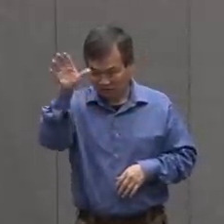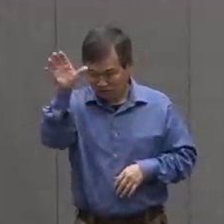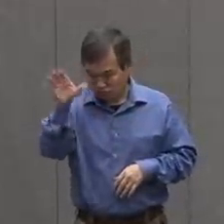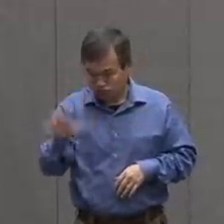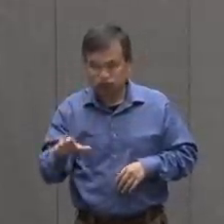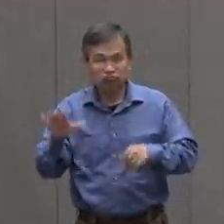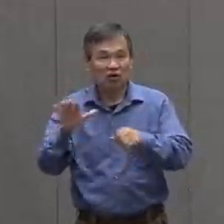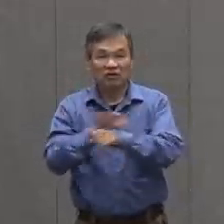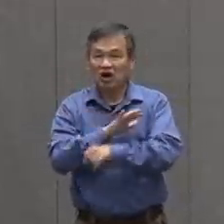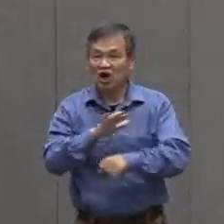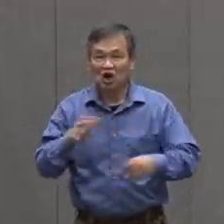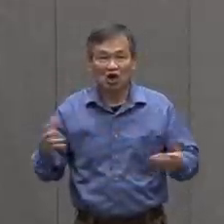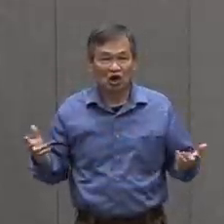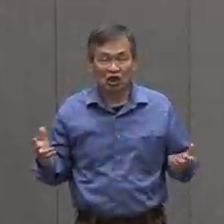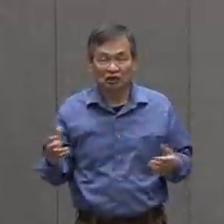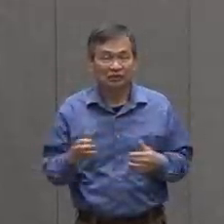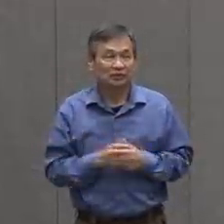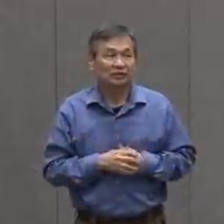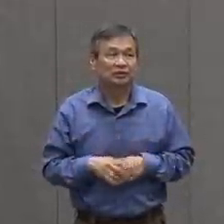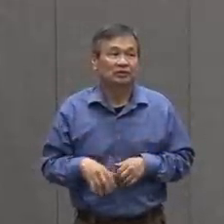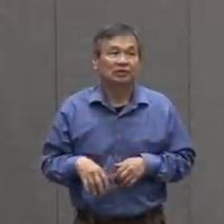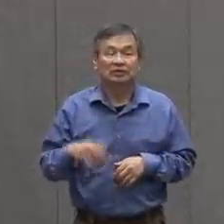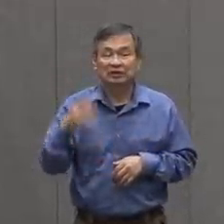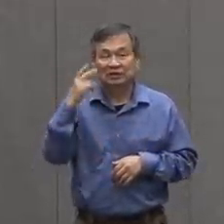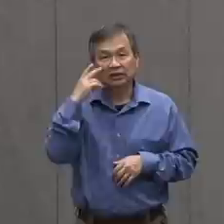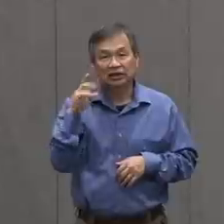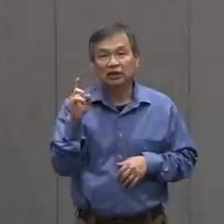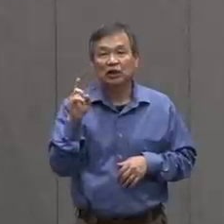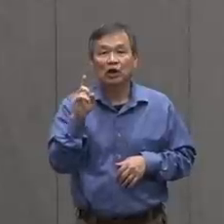full. Let's count.